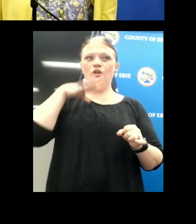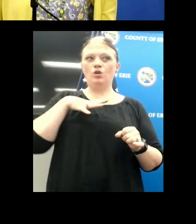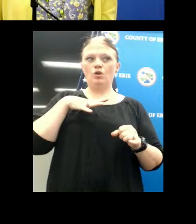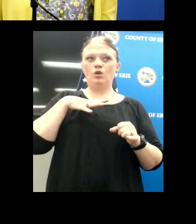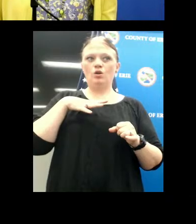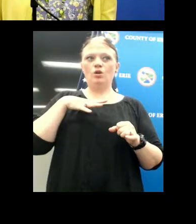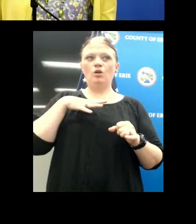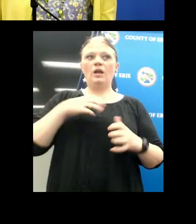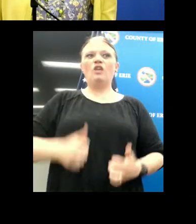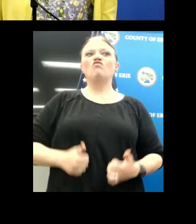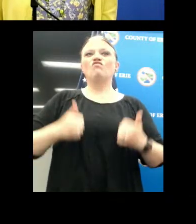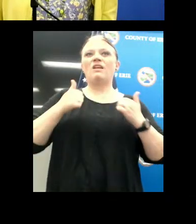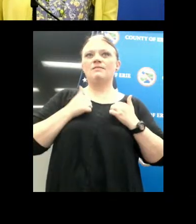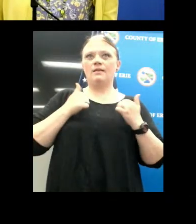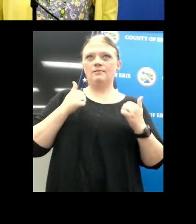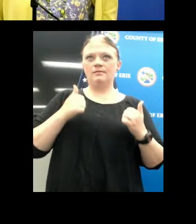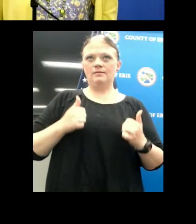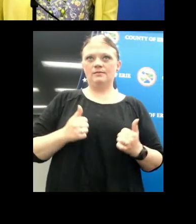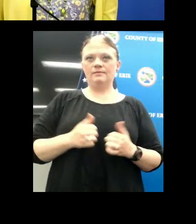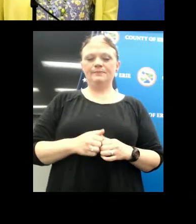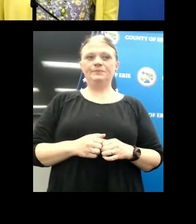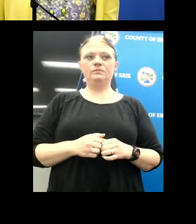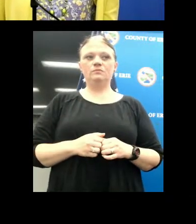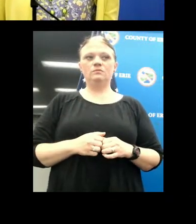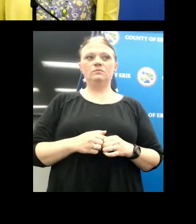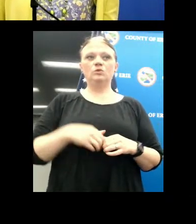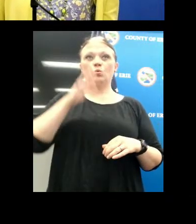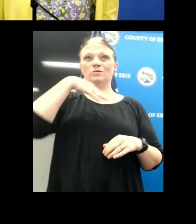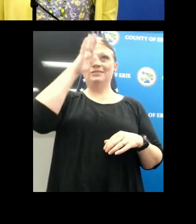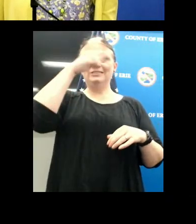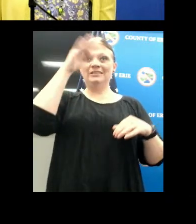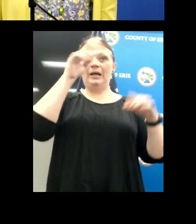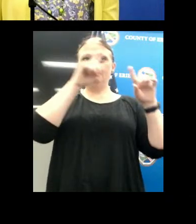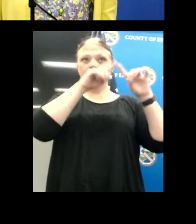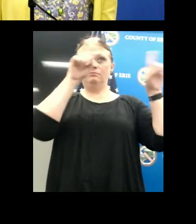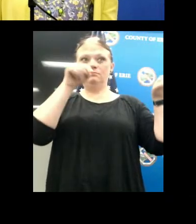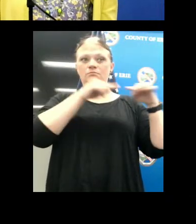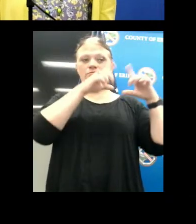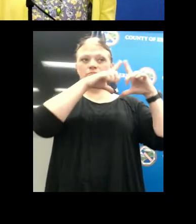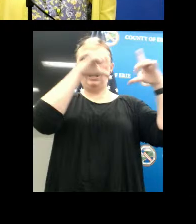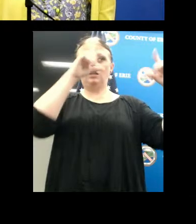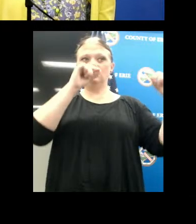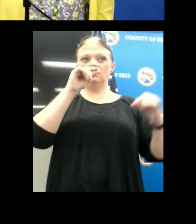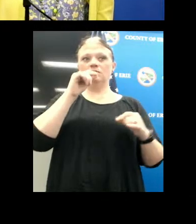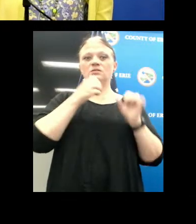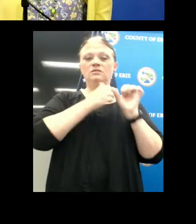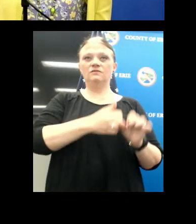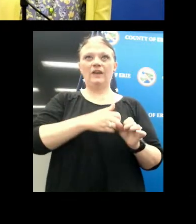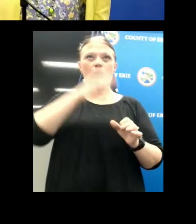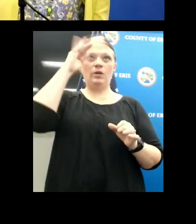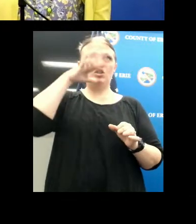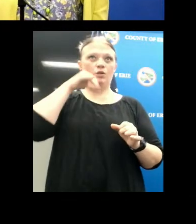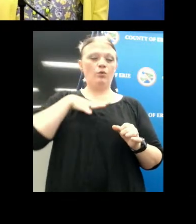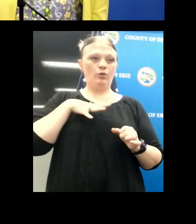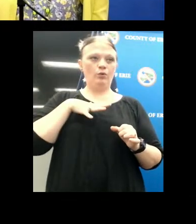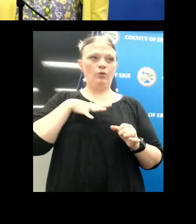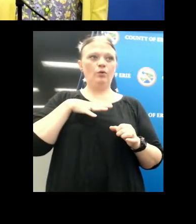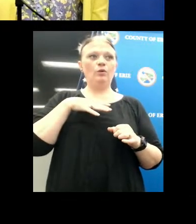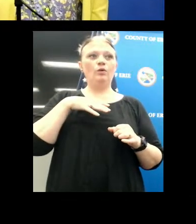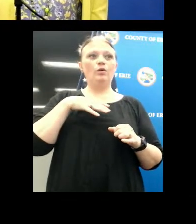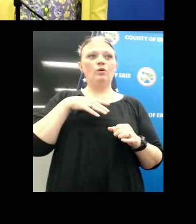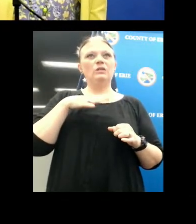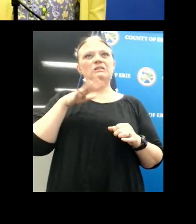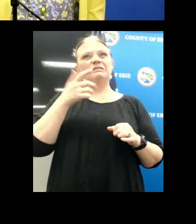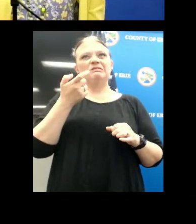also by residences. So you can see on the top box, looking at the COVID-19 cases by gender, we still continue to